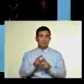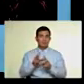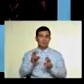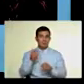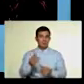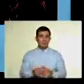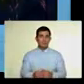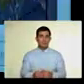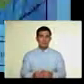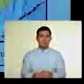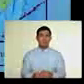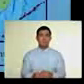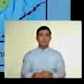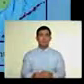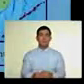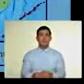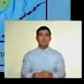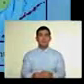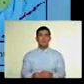unutmang.